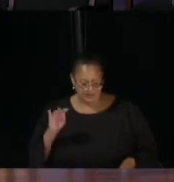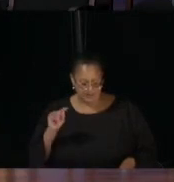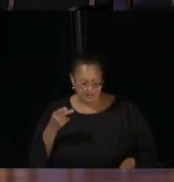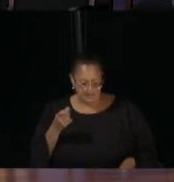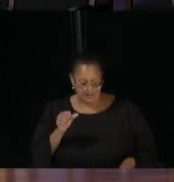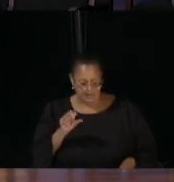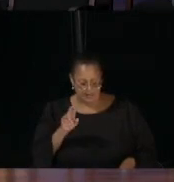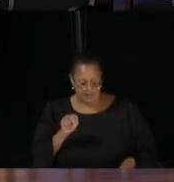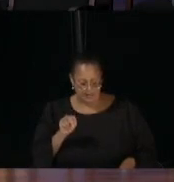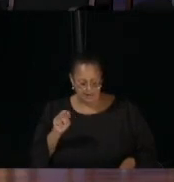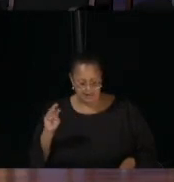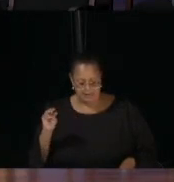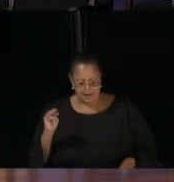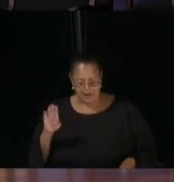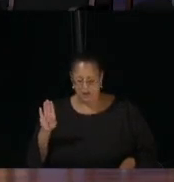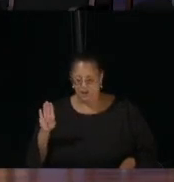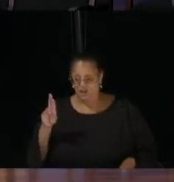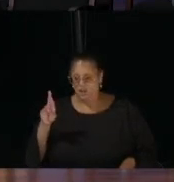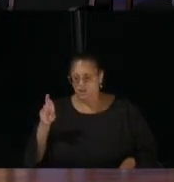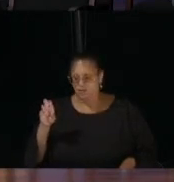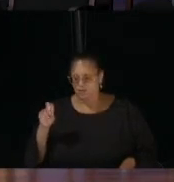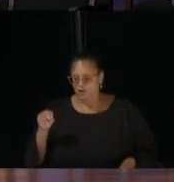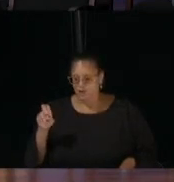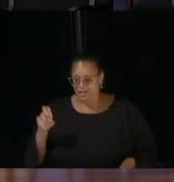Ethan Michael Burnett.